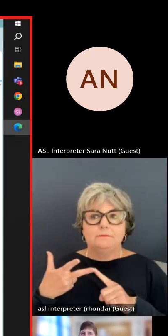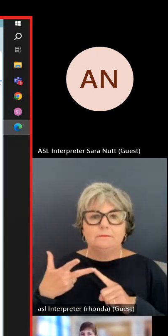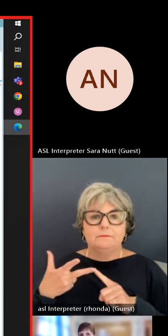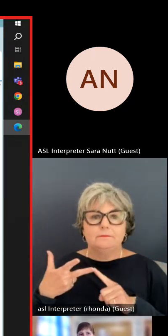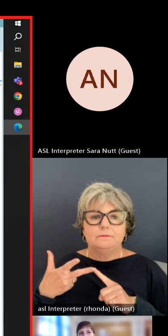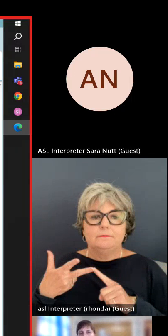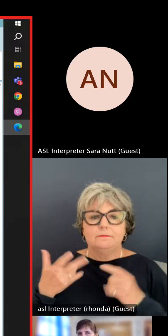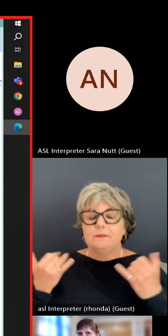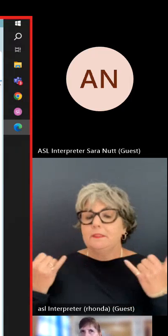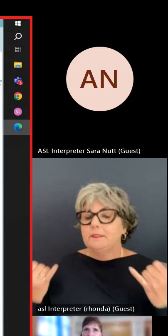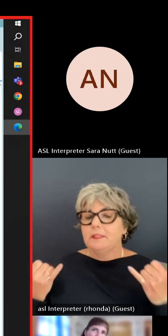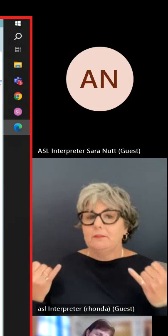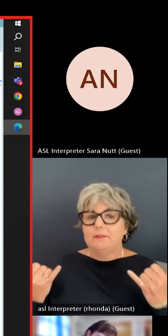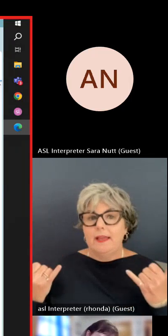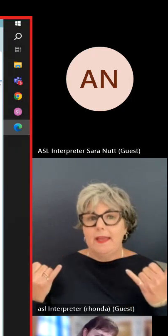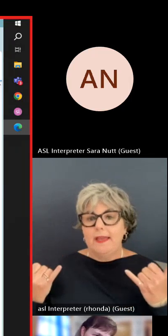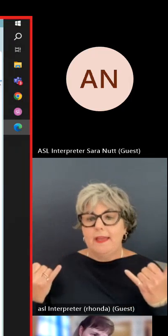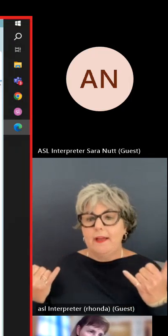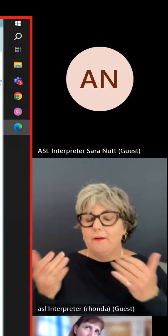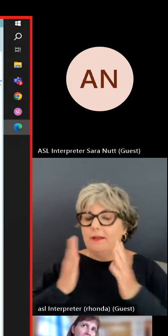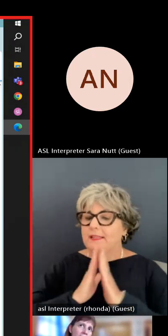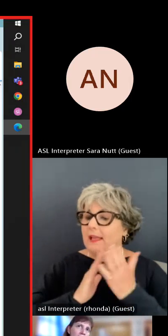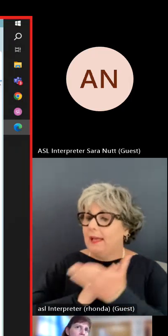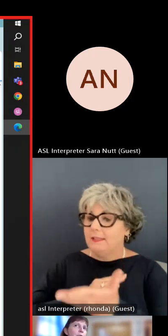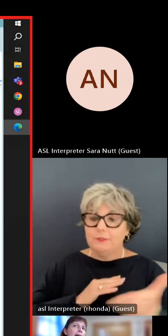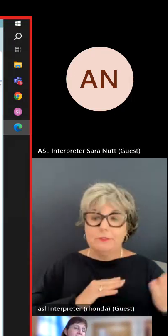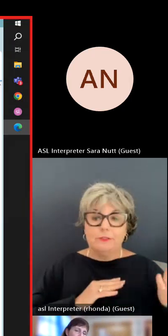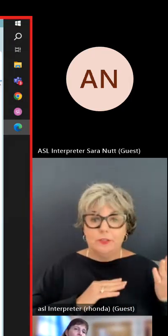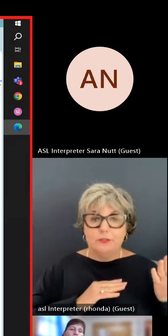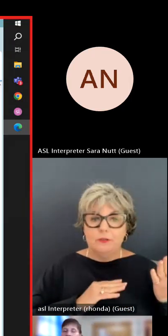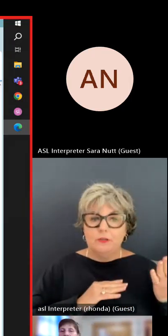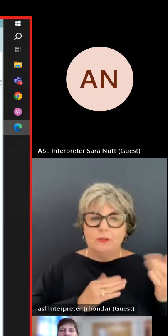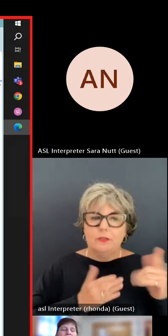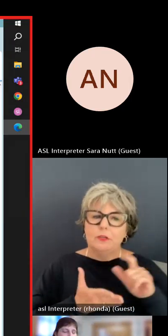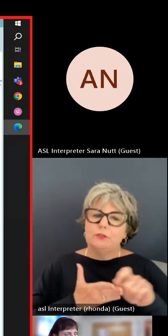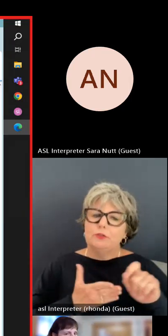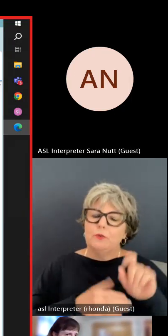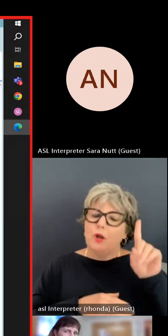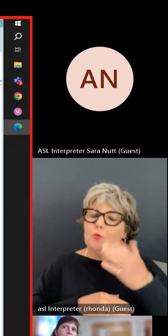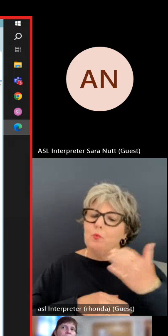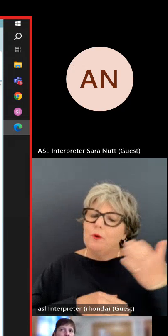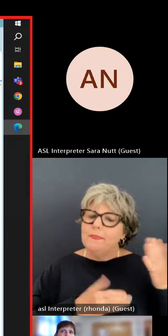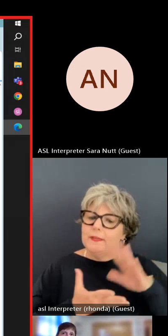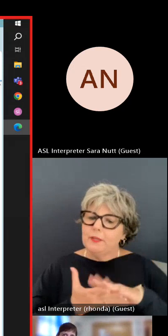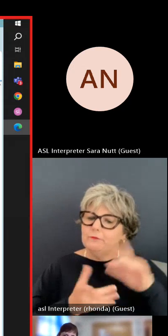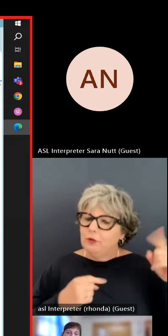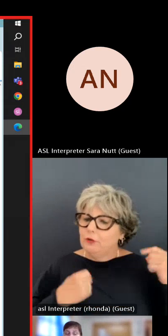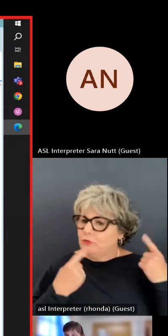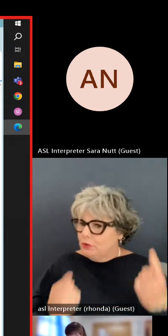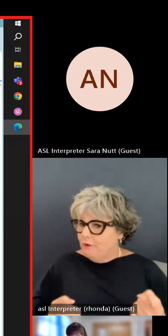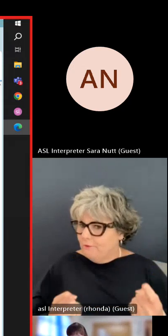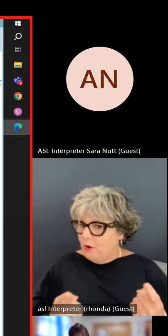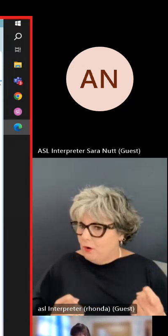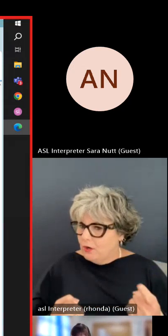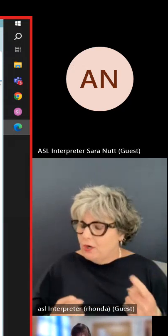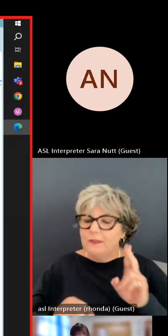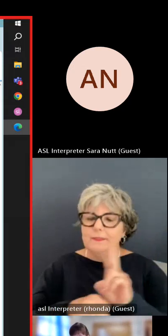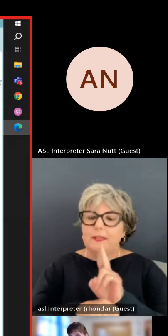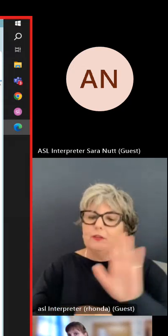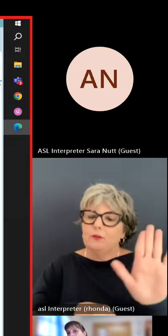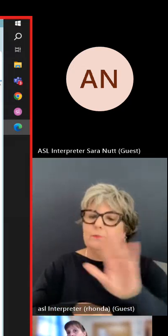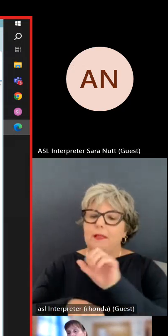So now I'd like to take a minute and ask you to write one thing that you've learned so far that you could apply at